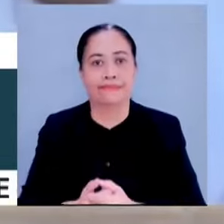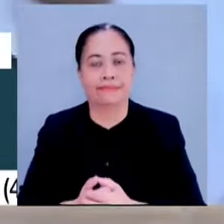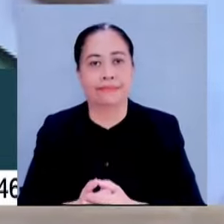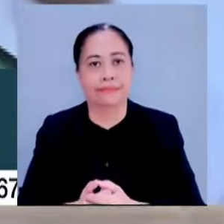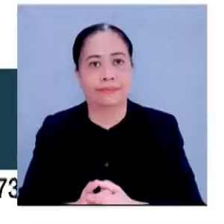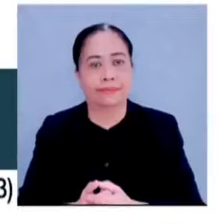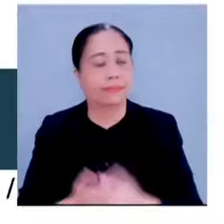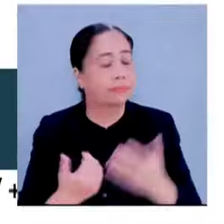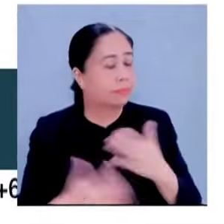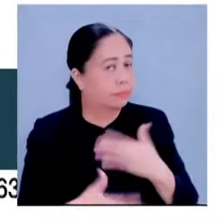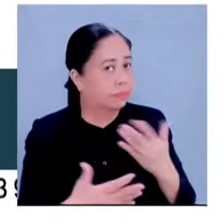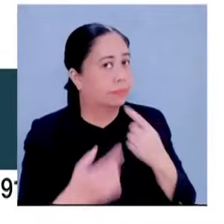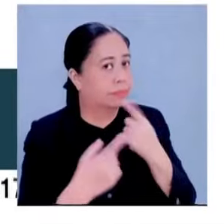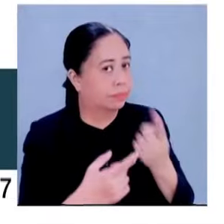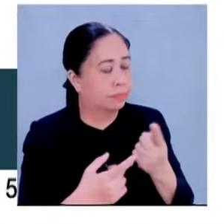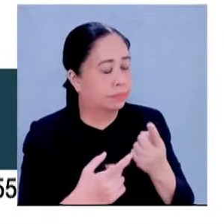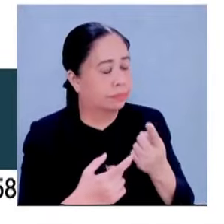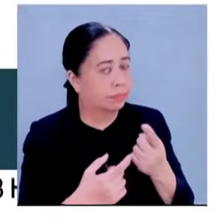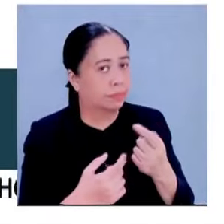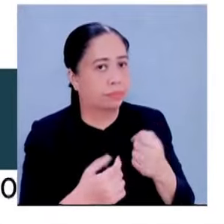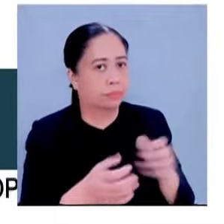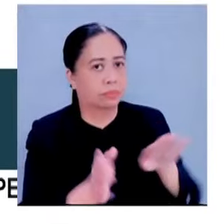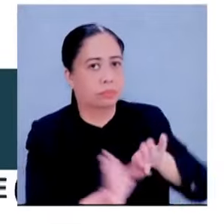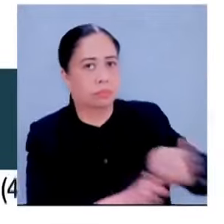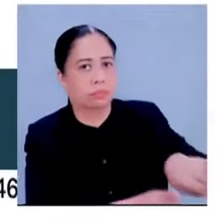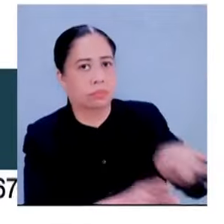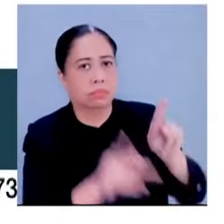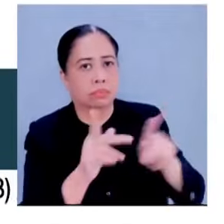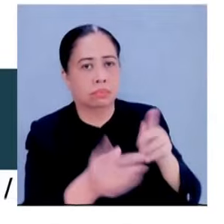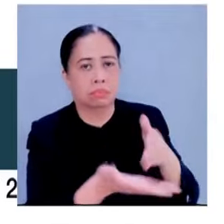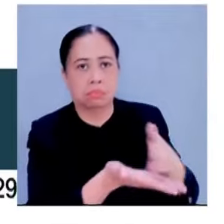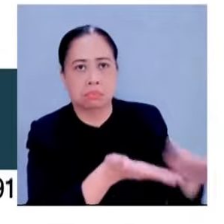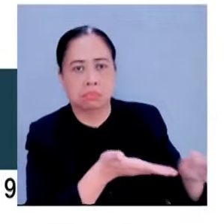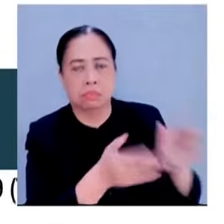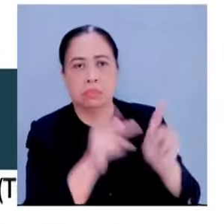that you mentioned the marginalized sector.